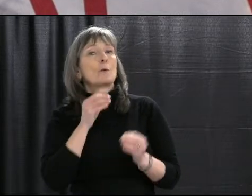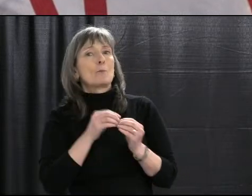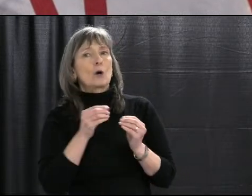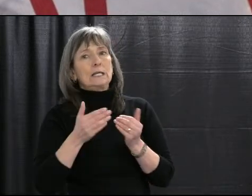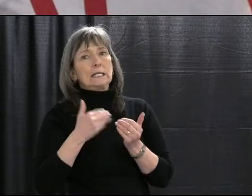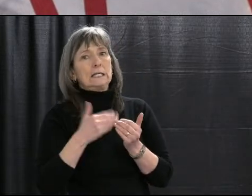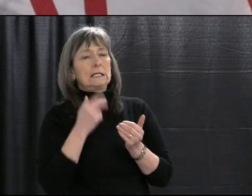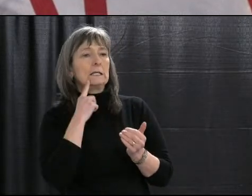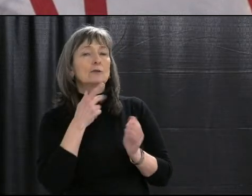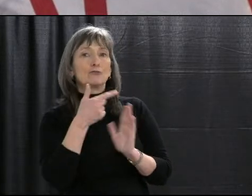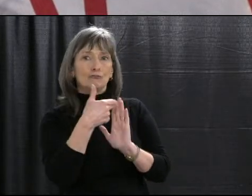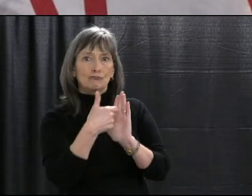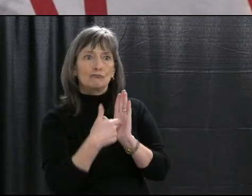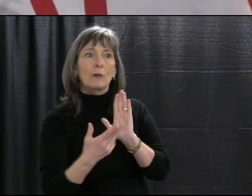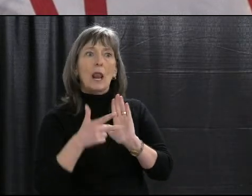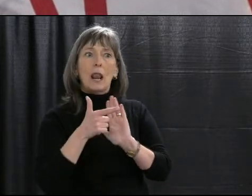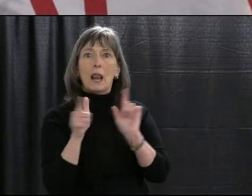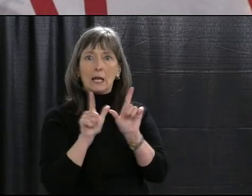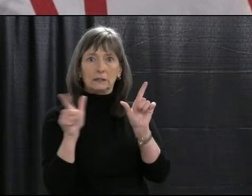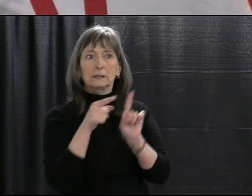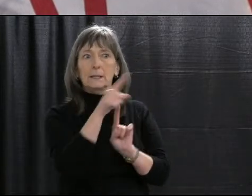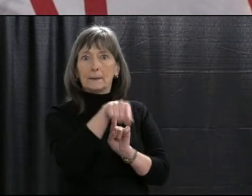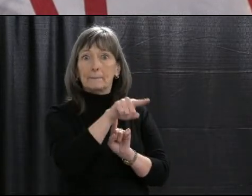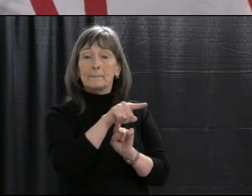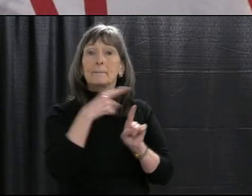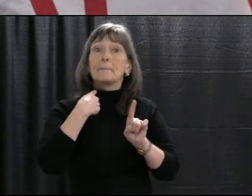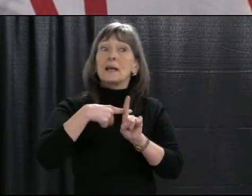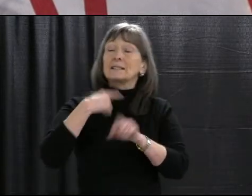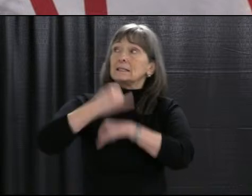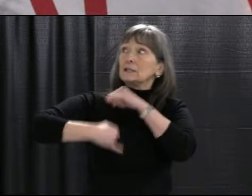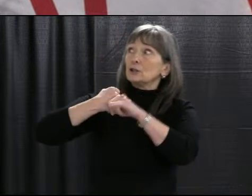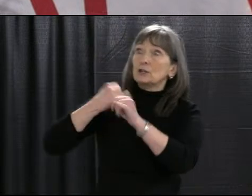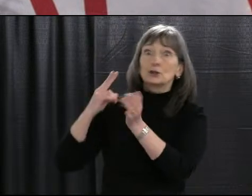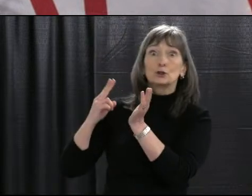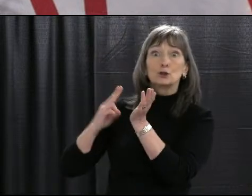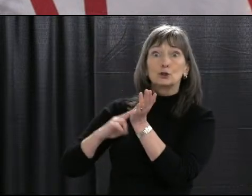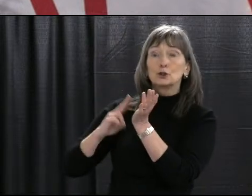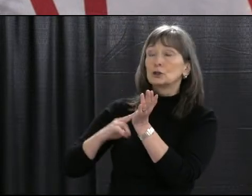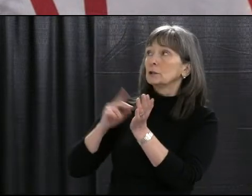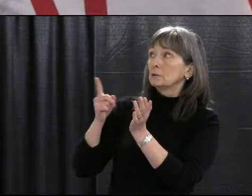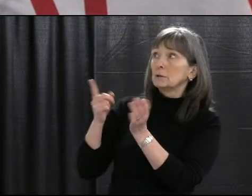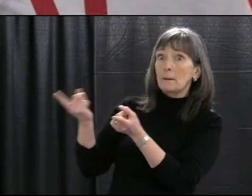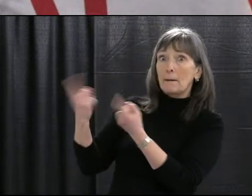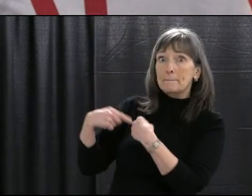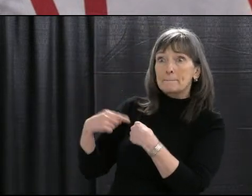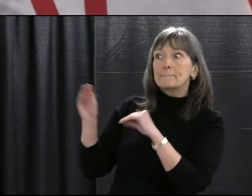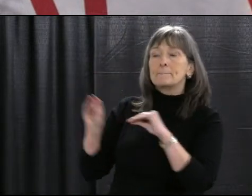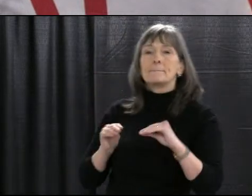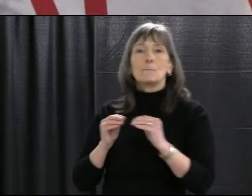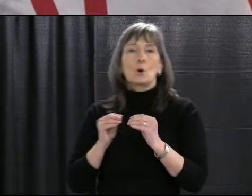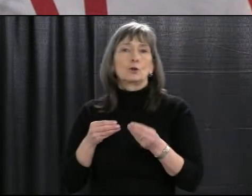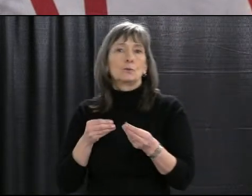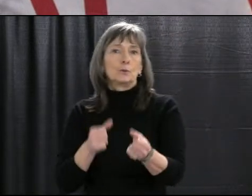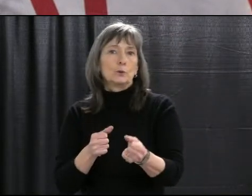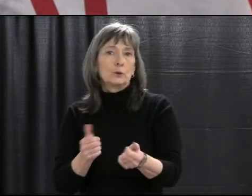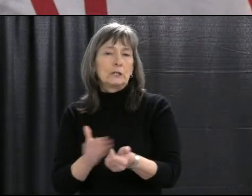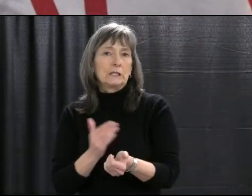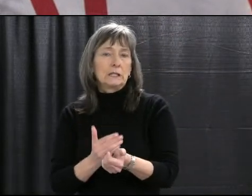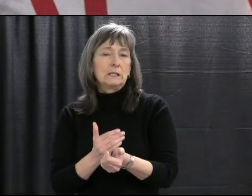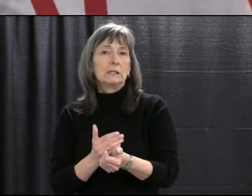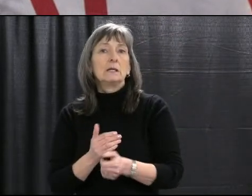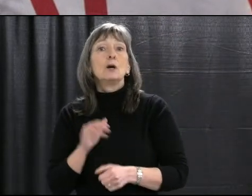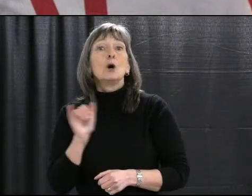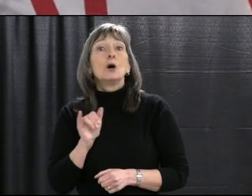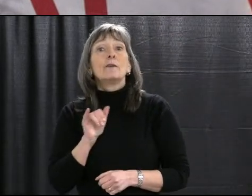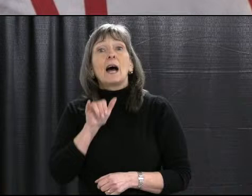and to find ways to make it easier for internationally educated nurses, including bridging